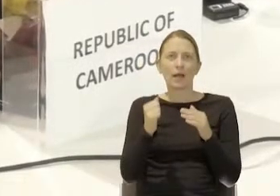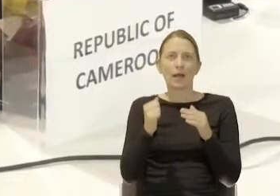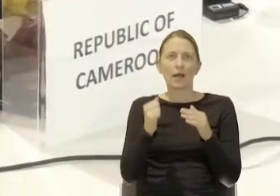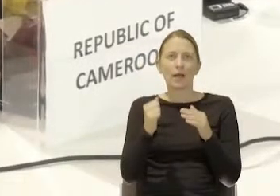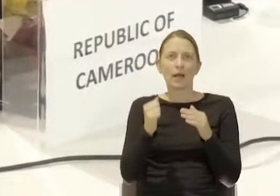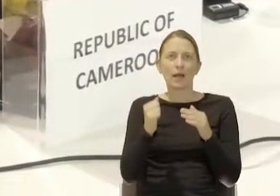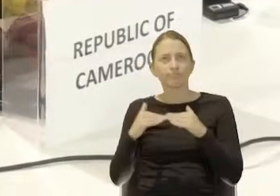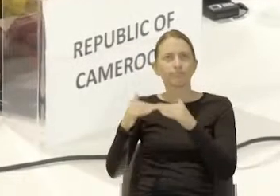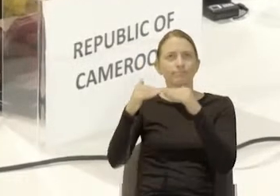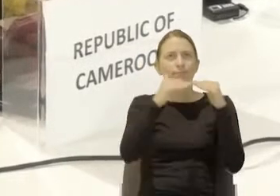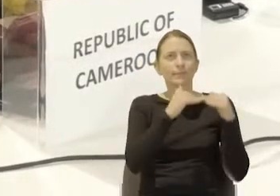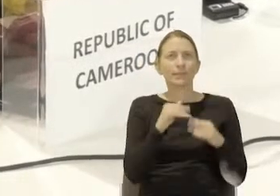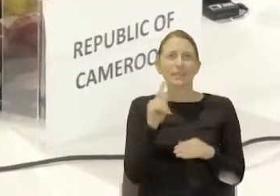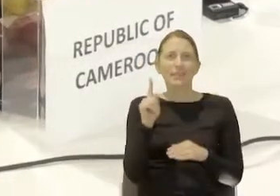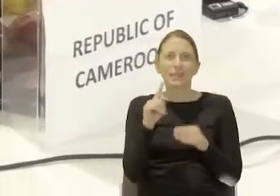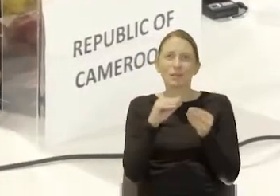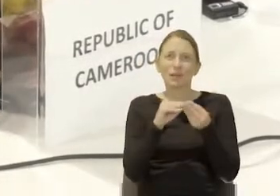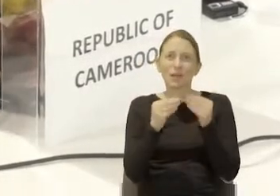housing and